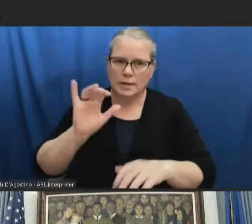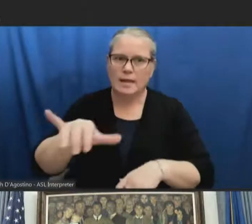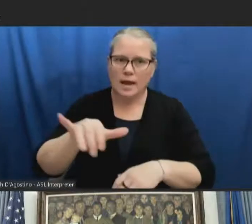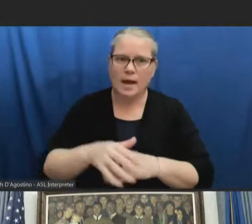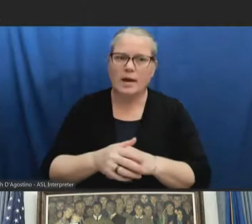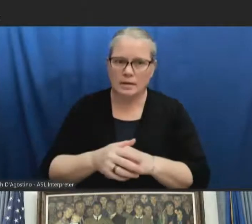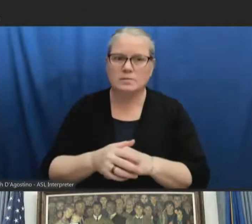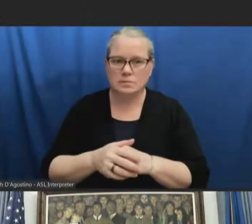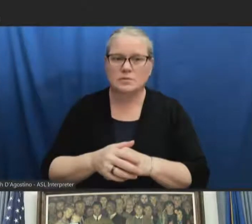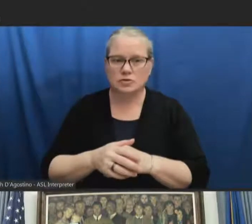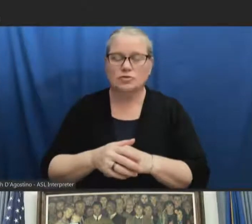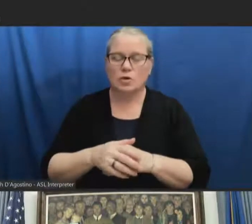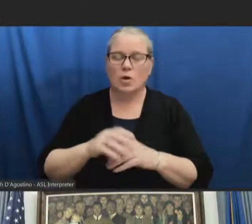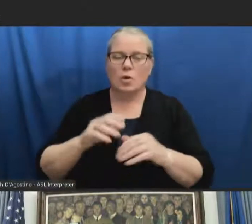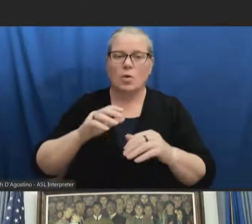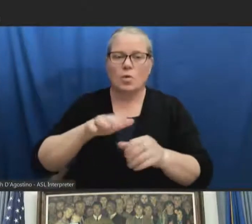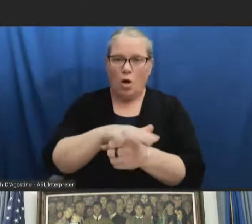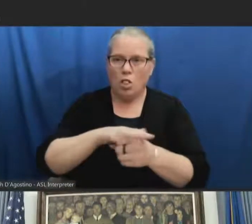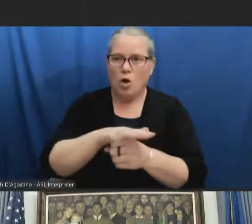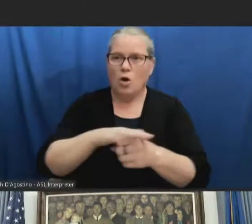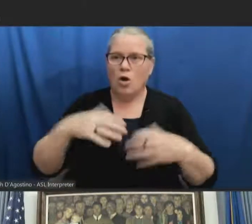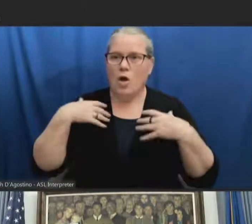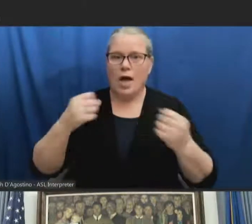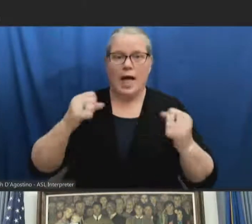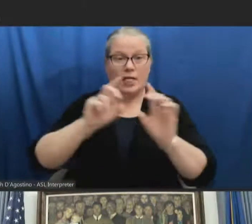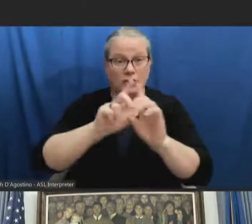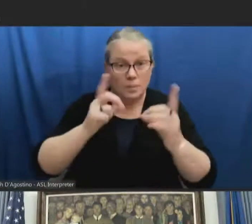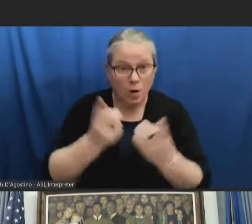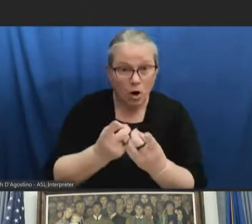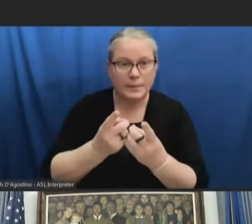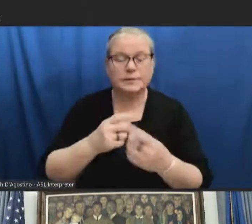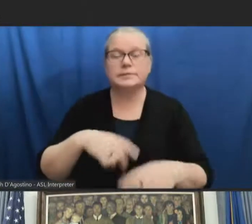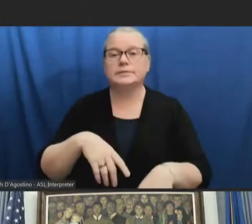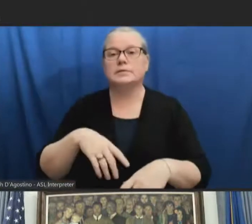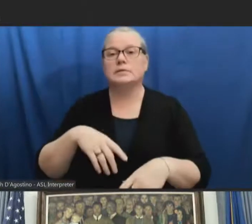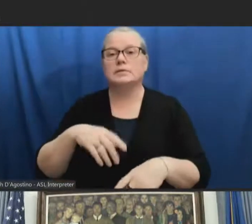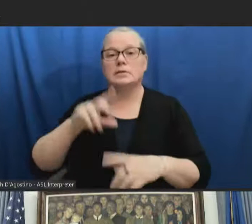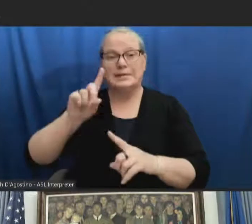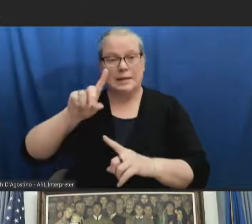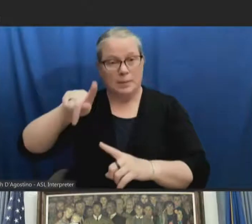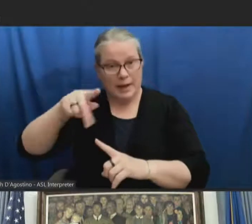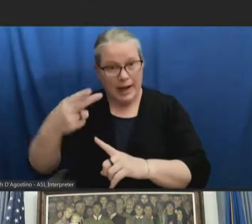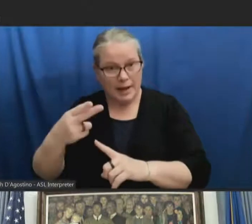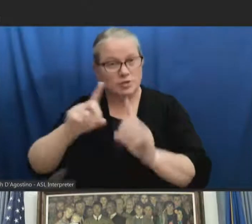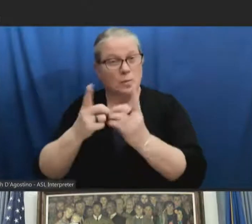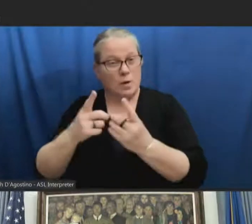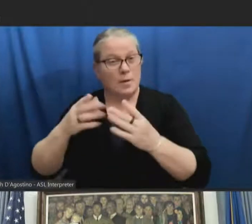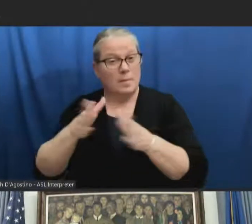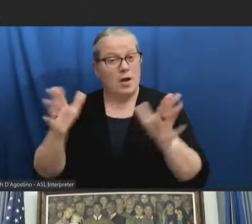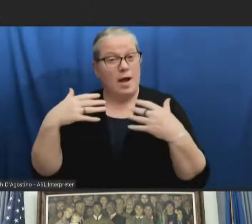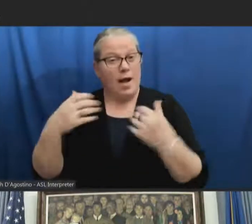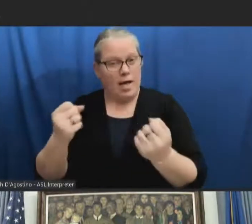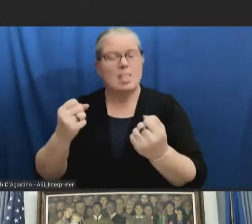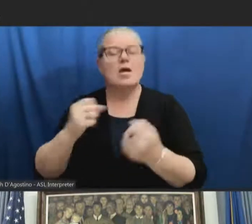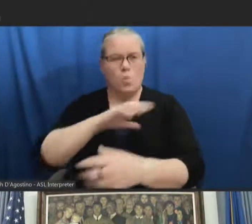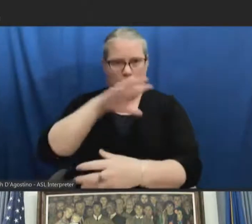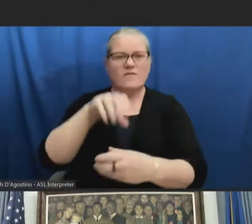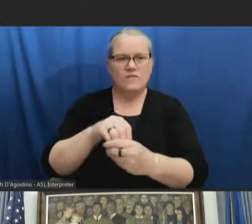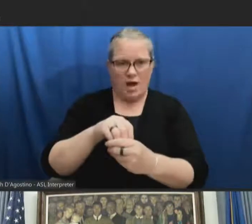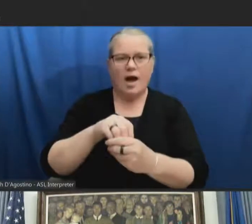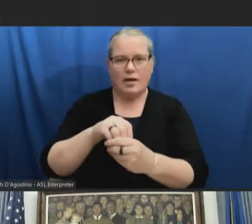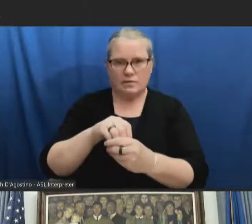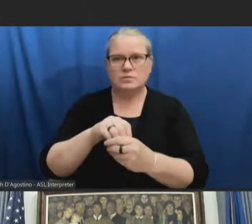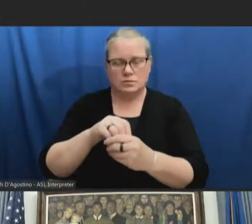and local health departments are still involved in contact tracing. Just we're recommending that it does not have to happen